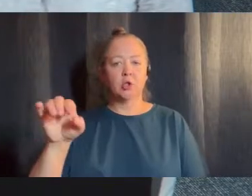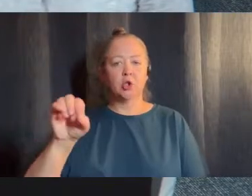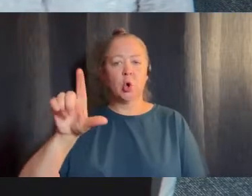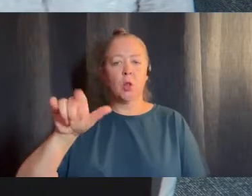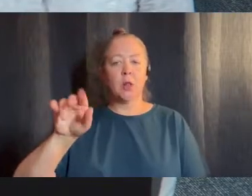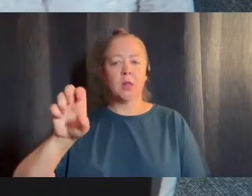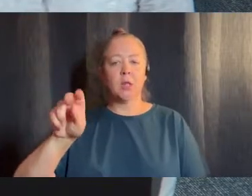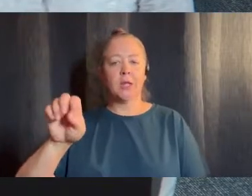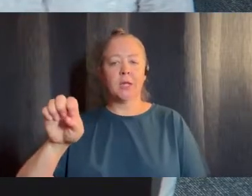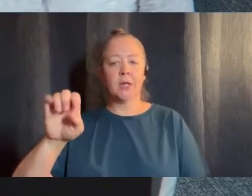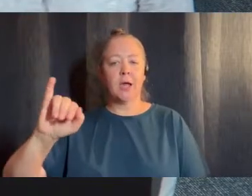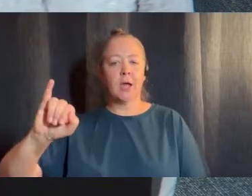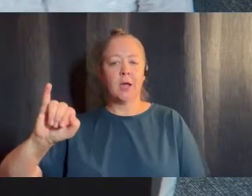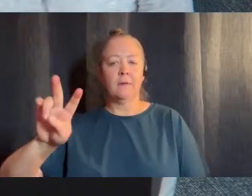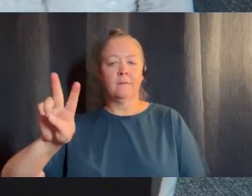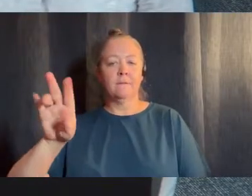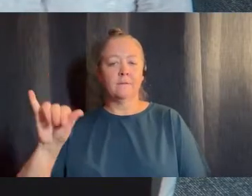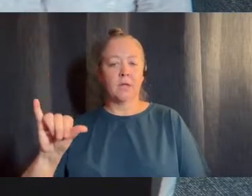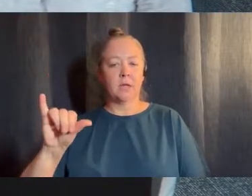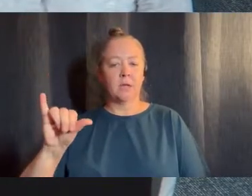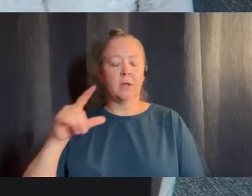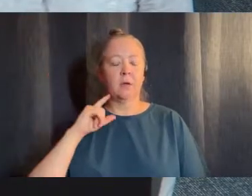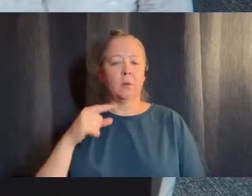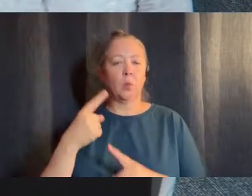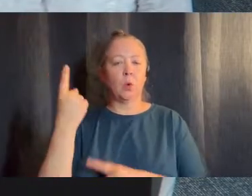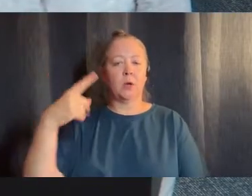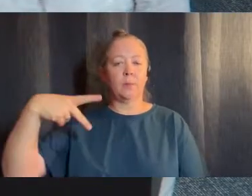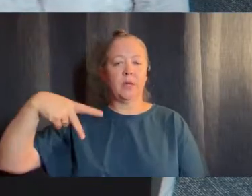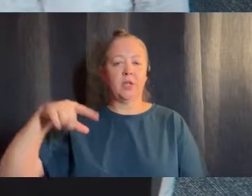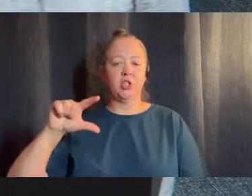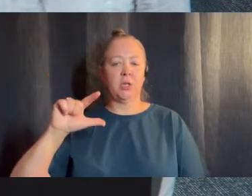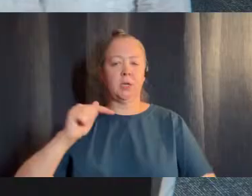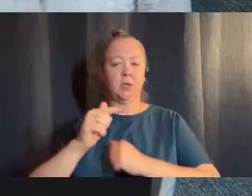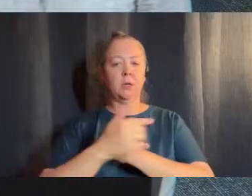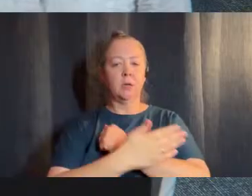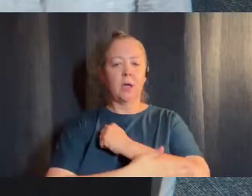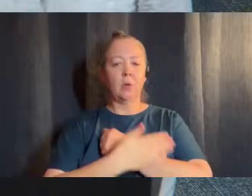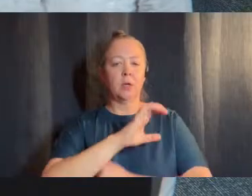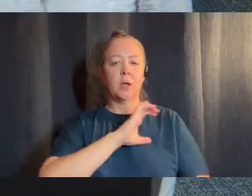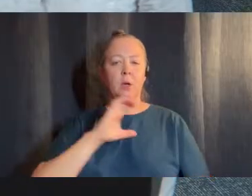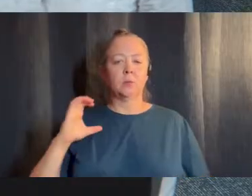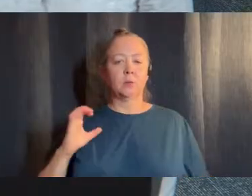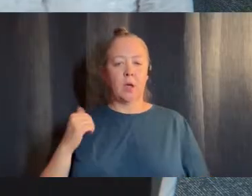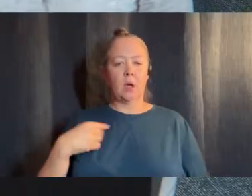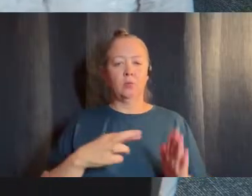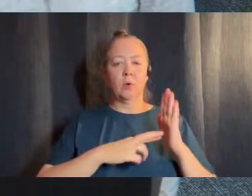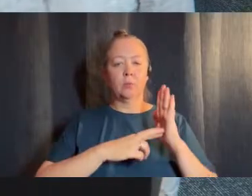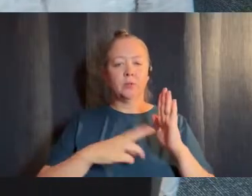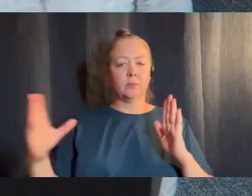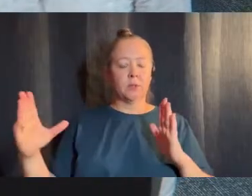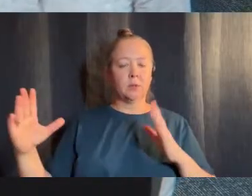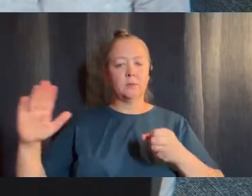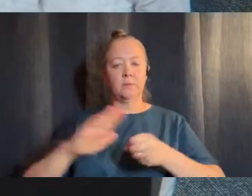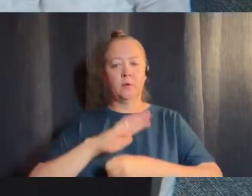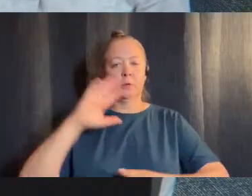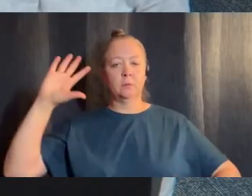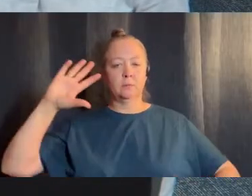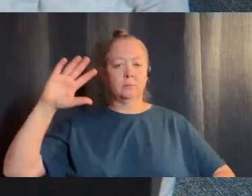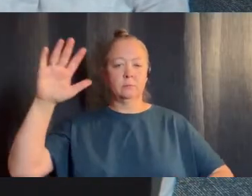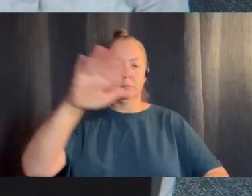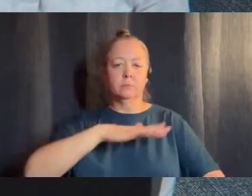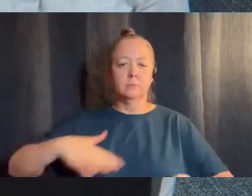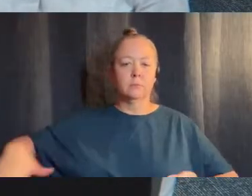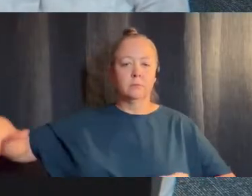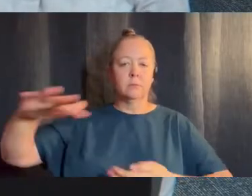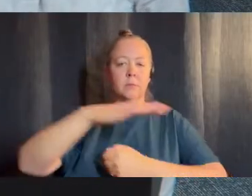George's County Council. I represent this entire county. And during the time that the former